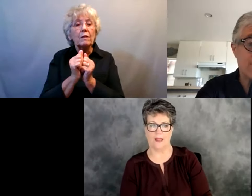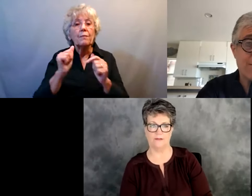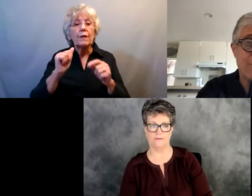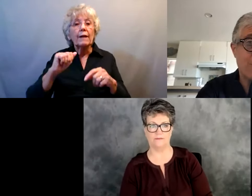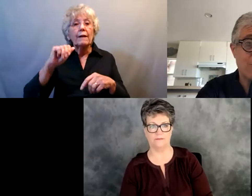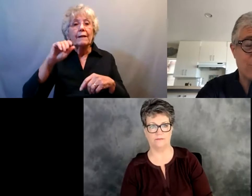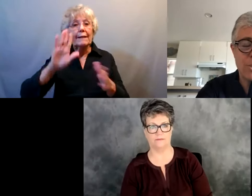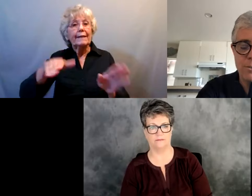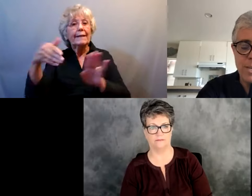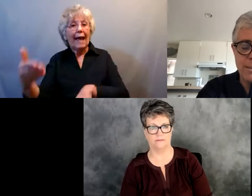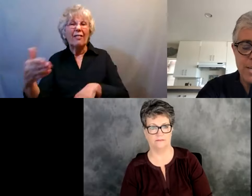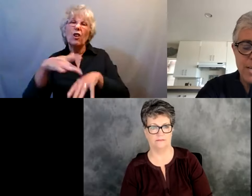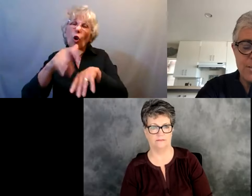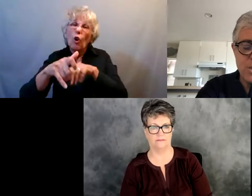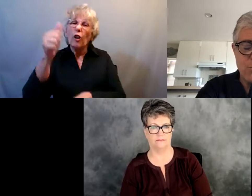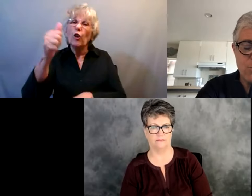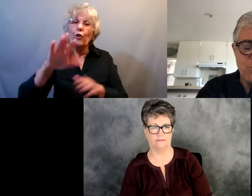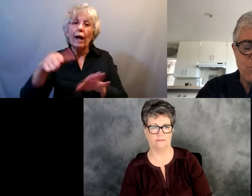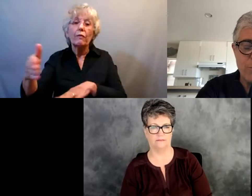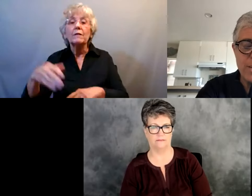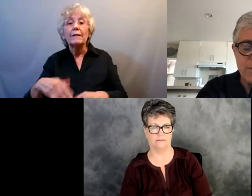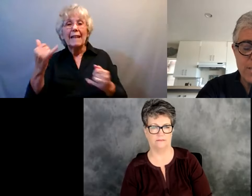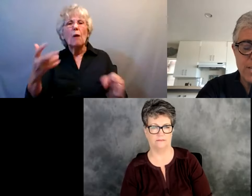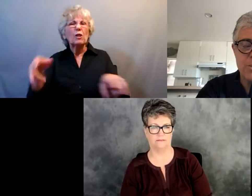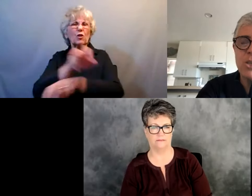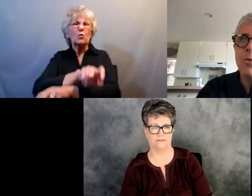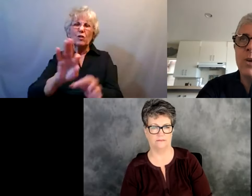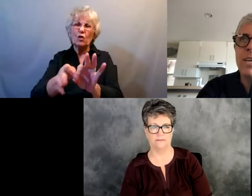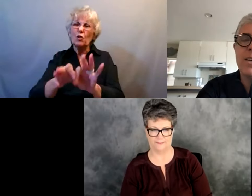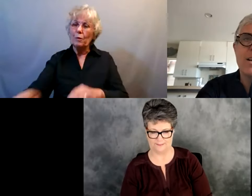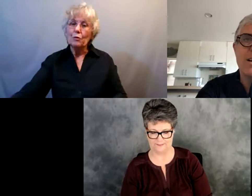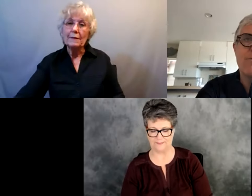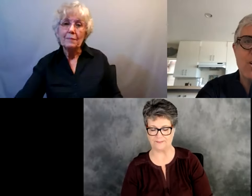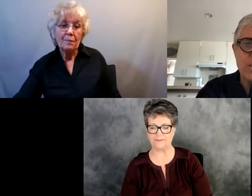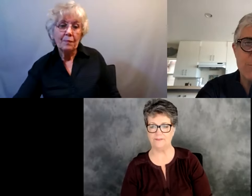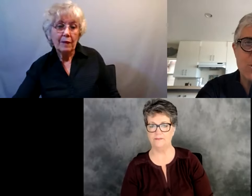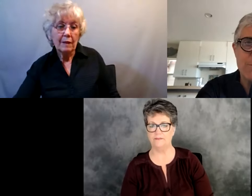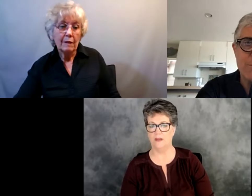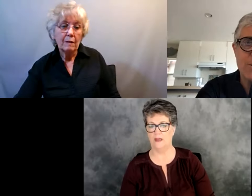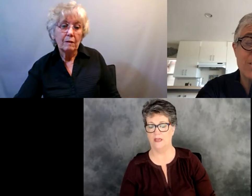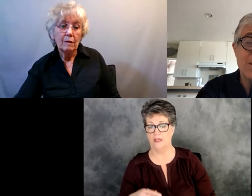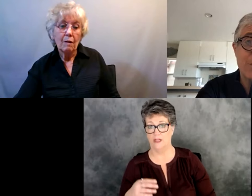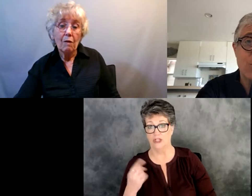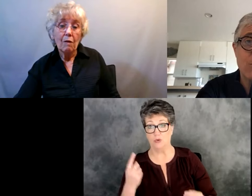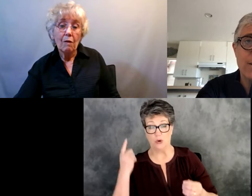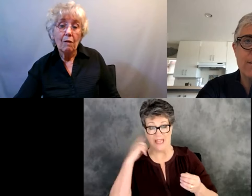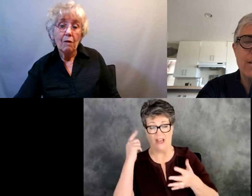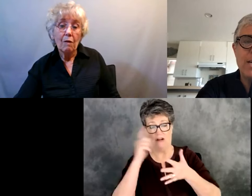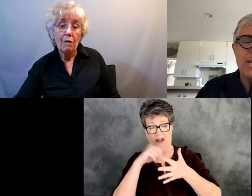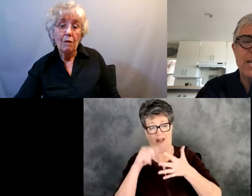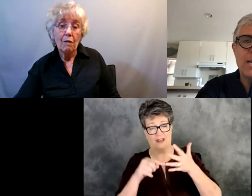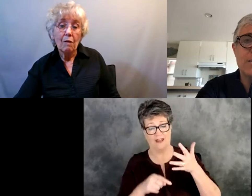with death and with an earlier death. And so when we hear these things, you know, we think of our community members that we work